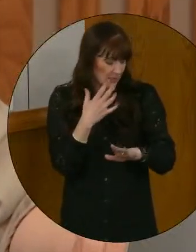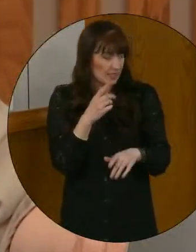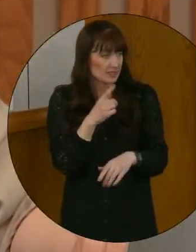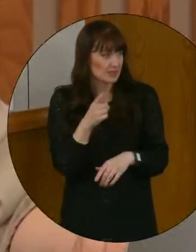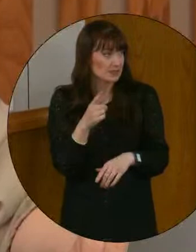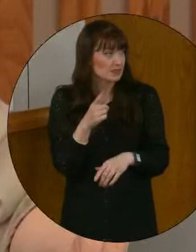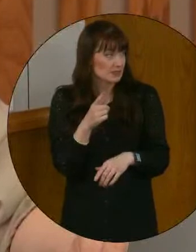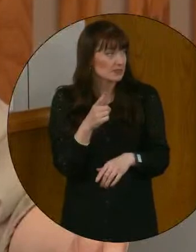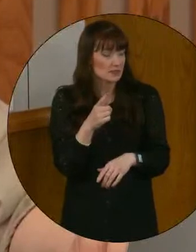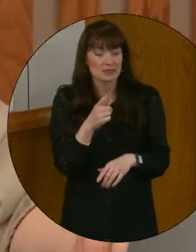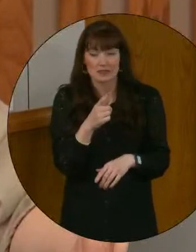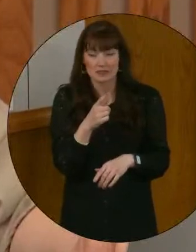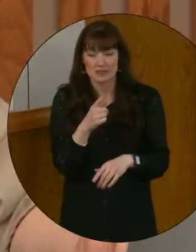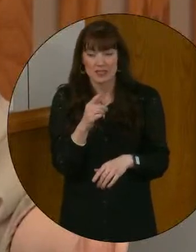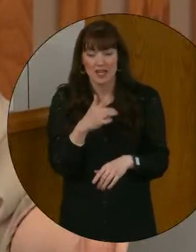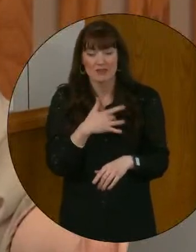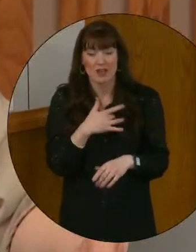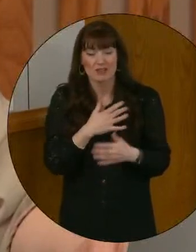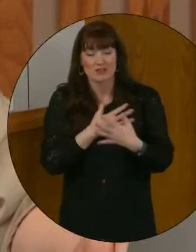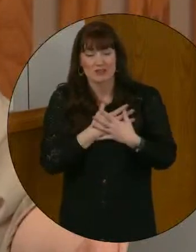word I have for you right now. It hurt my heart.